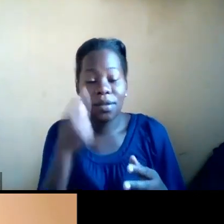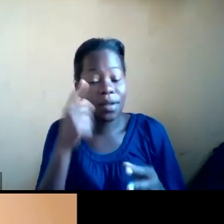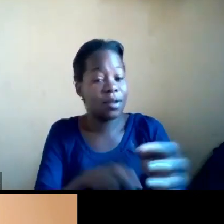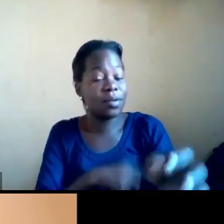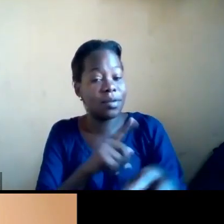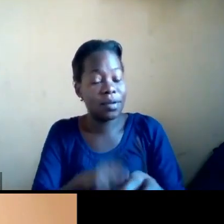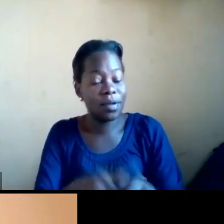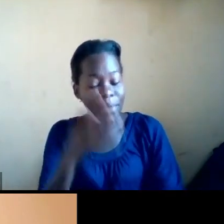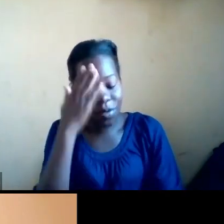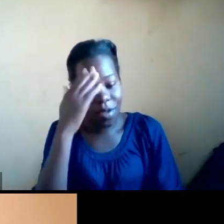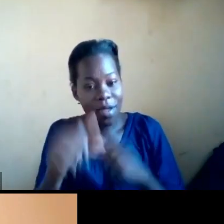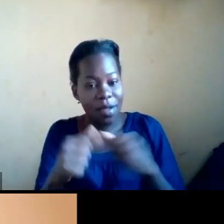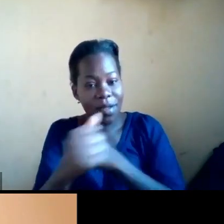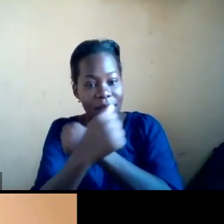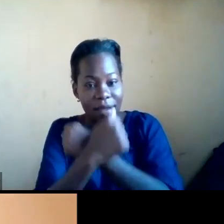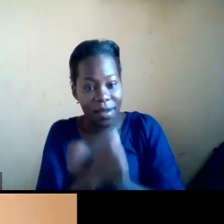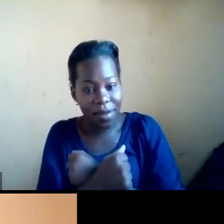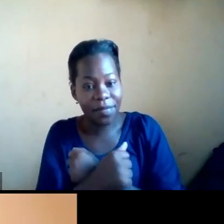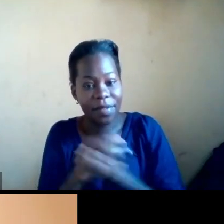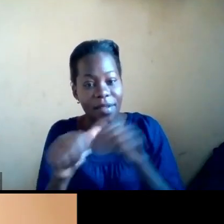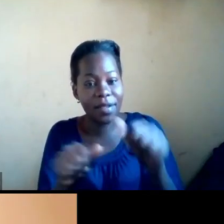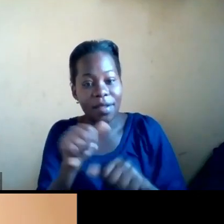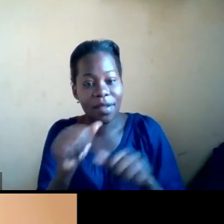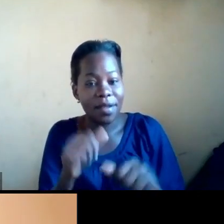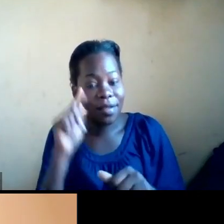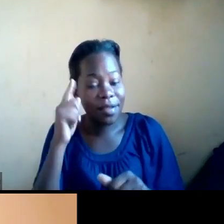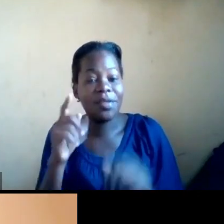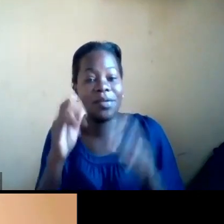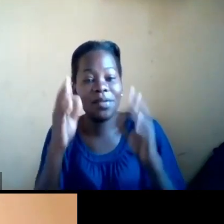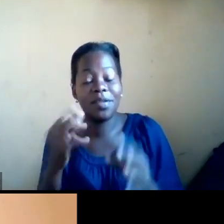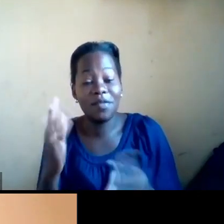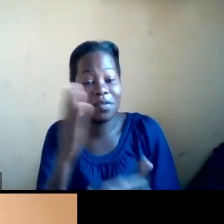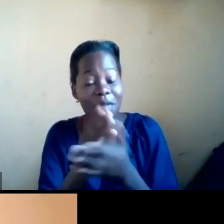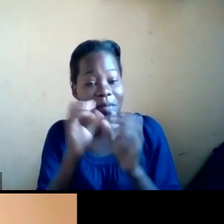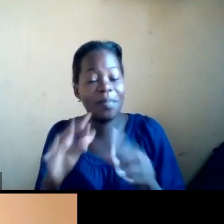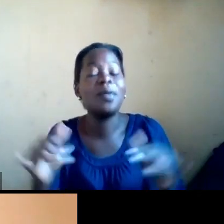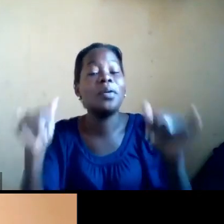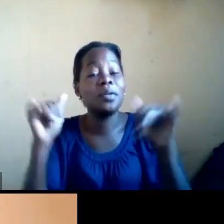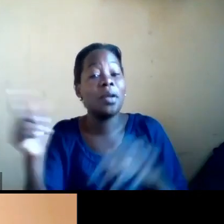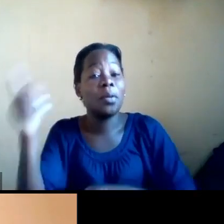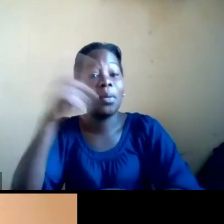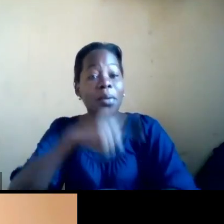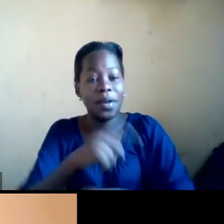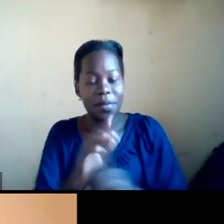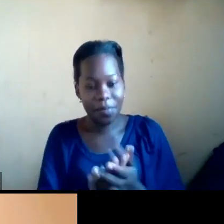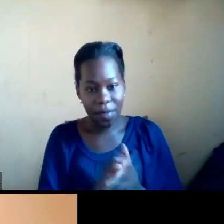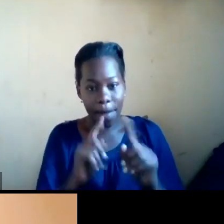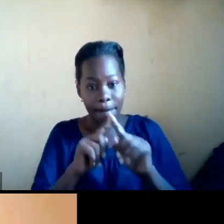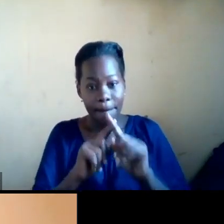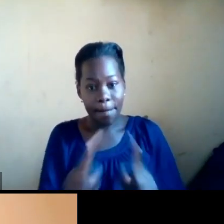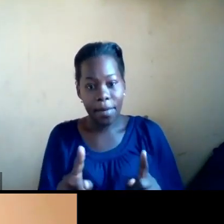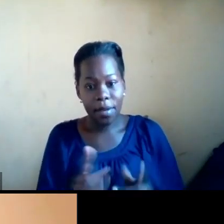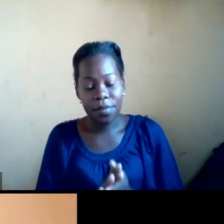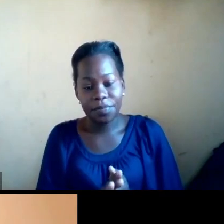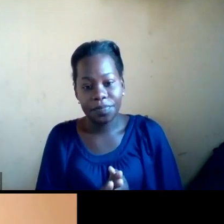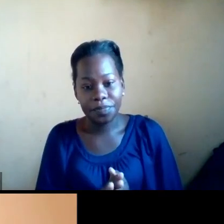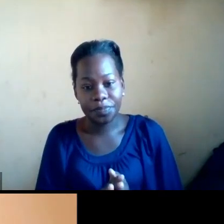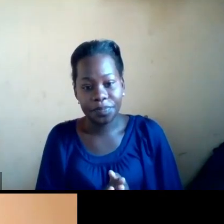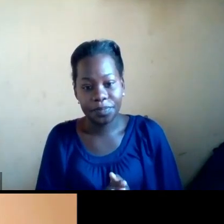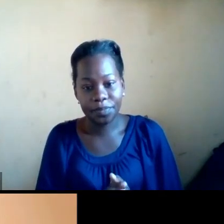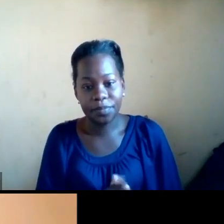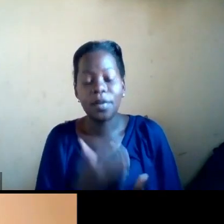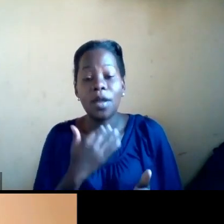for intellectual property, if I don't stop him, we'll be here all day. But I deliberately let